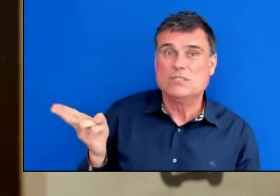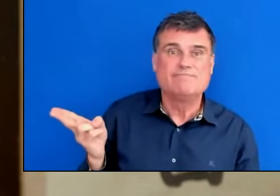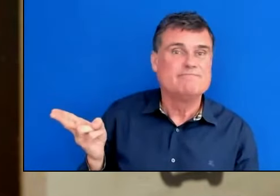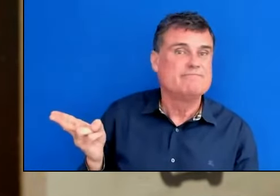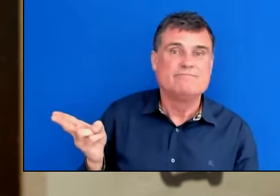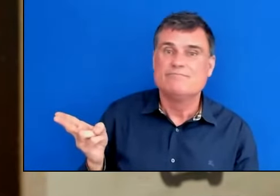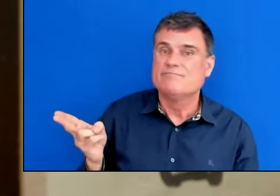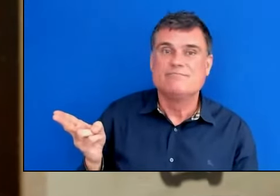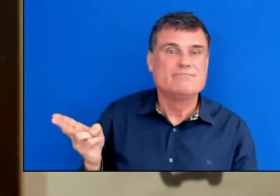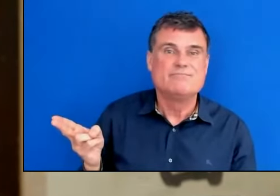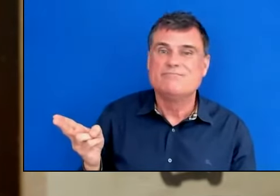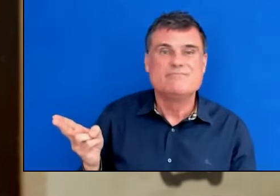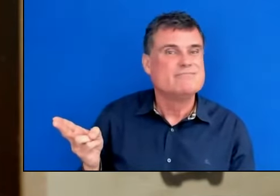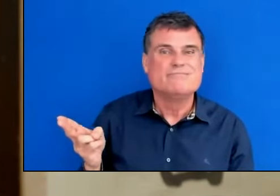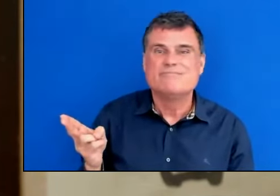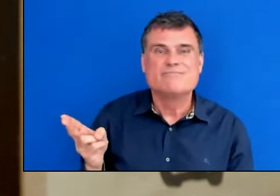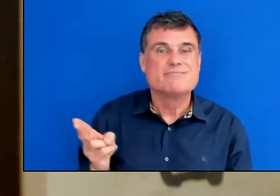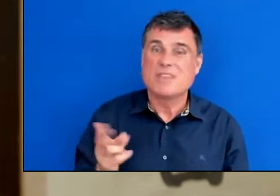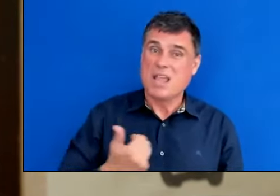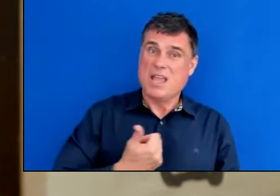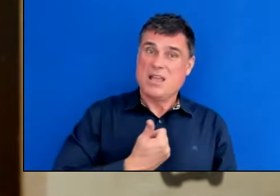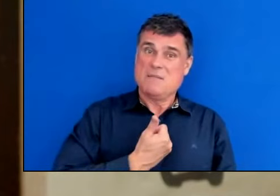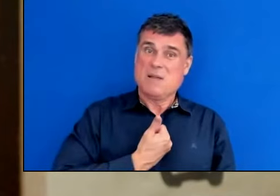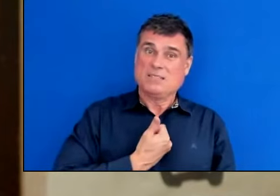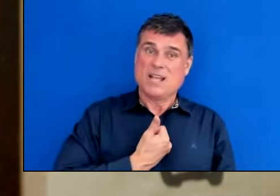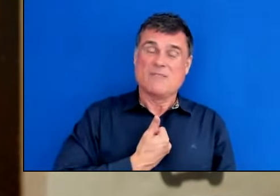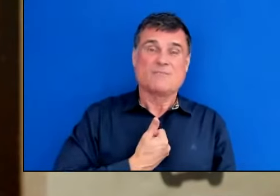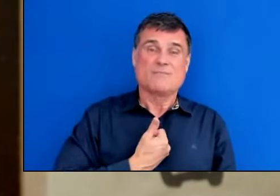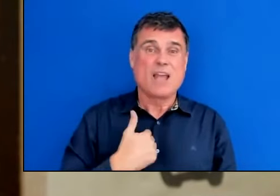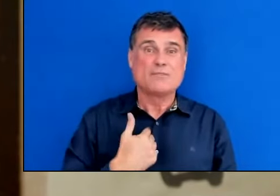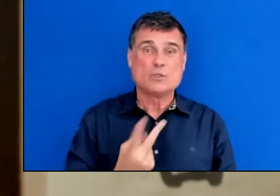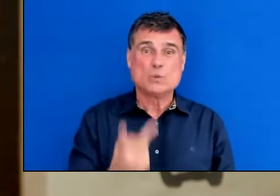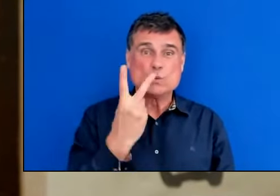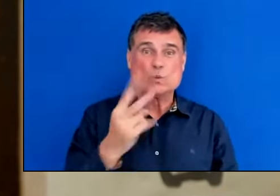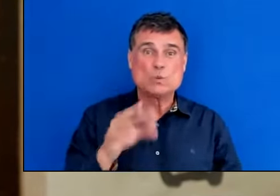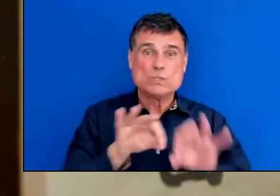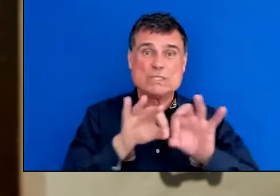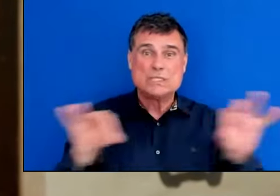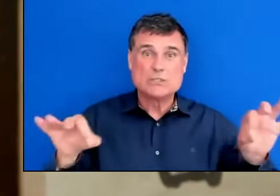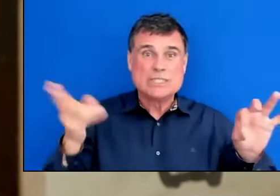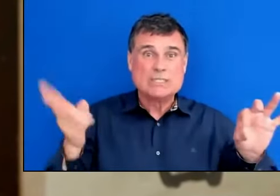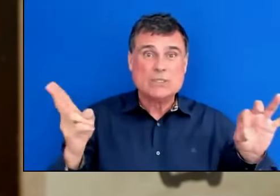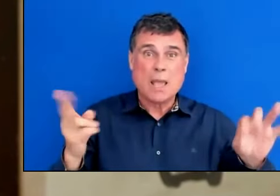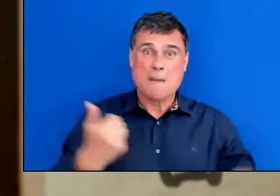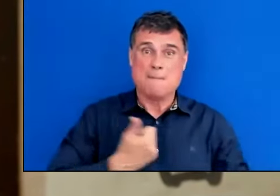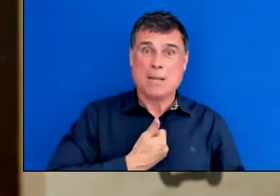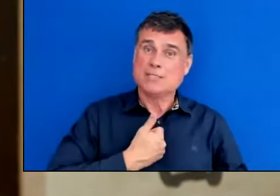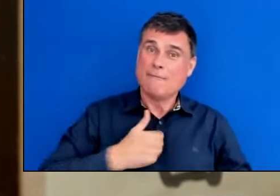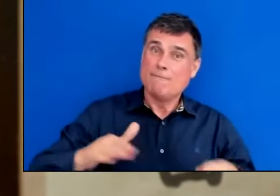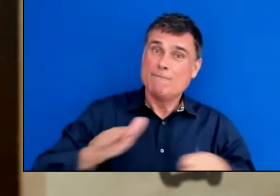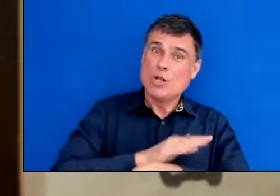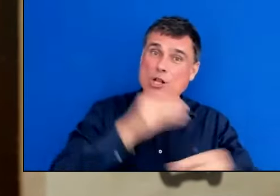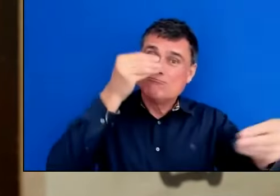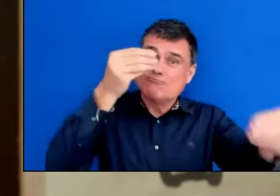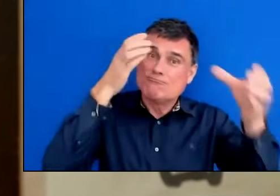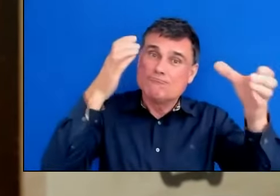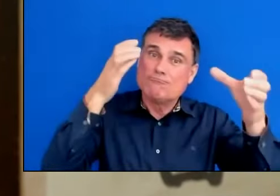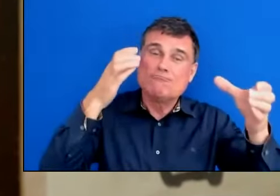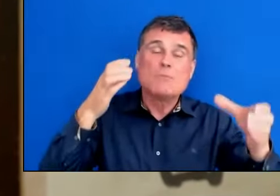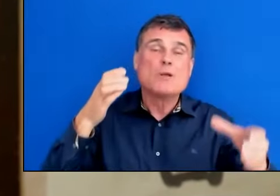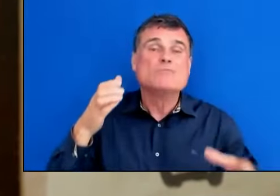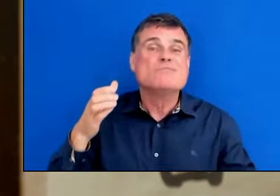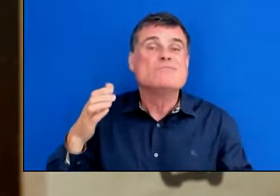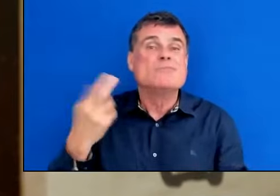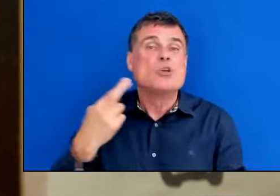us that our history is not well told. I have 2 degrees in history, and I was not